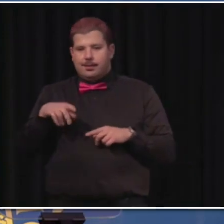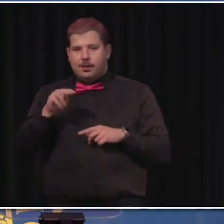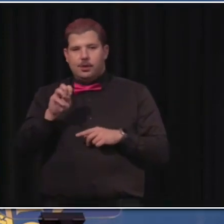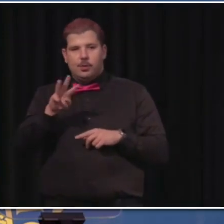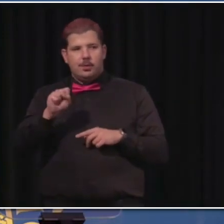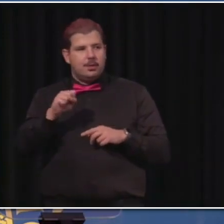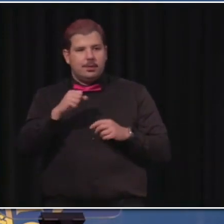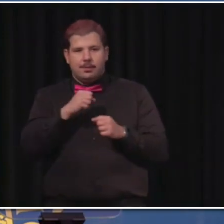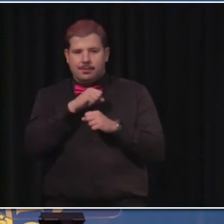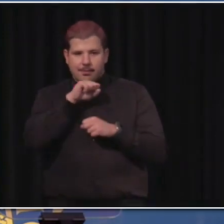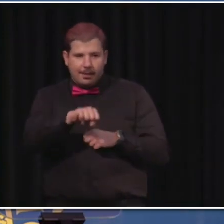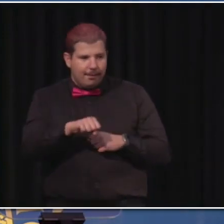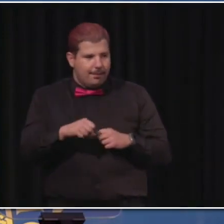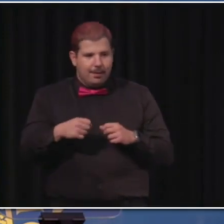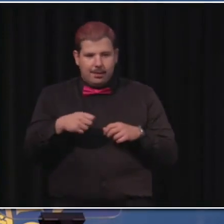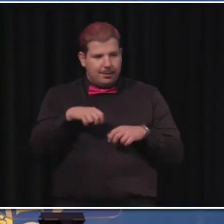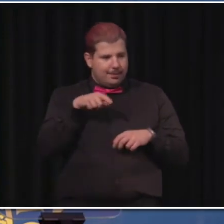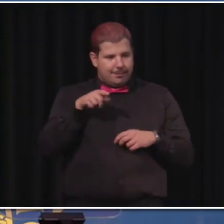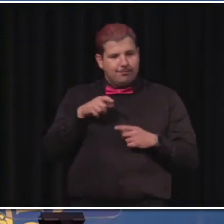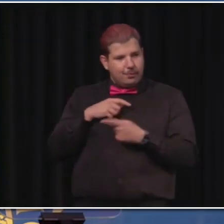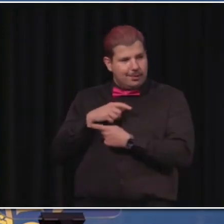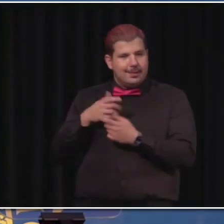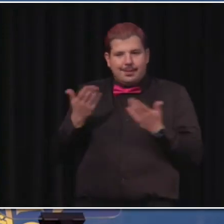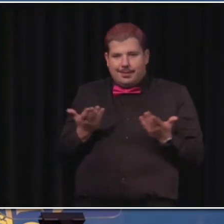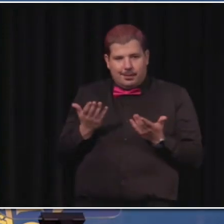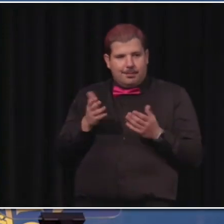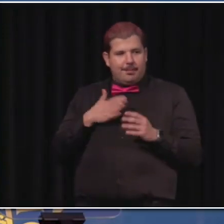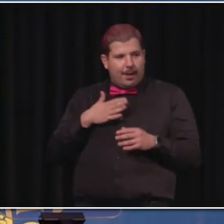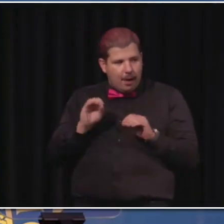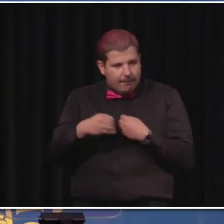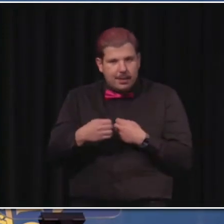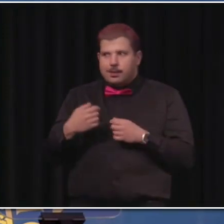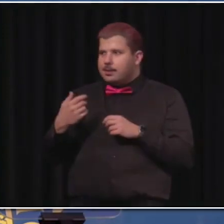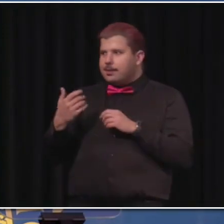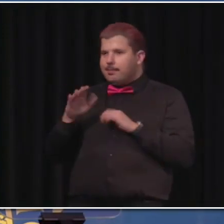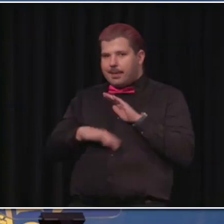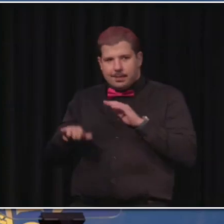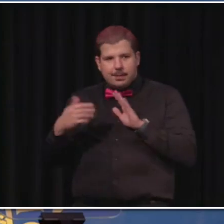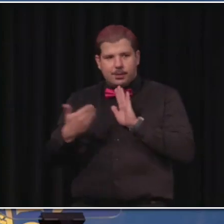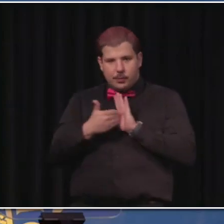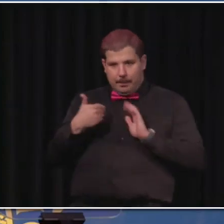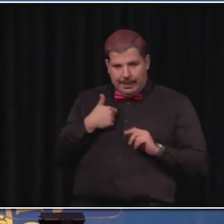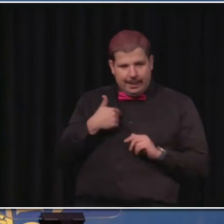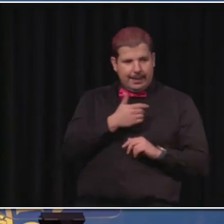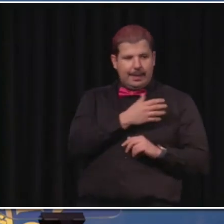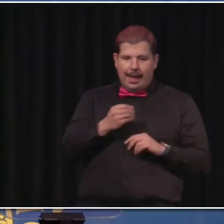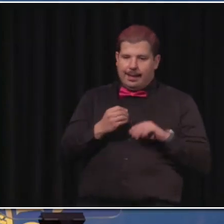here she is in my office. I had voted for it, and she's suing basically me and the council.